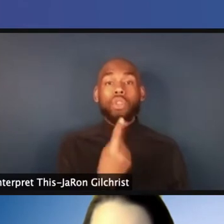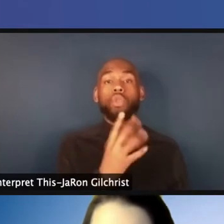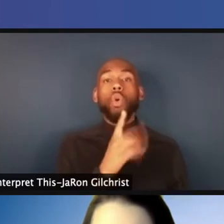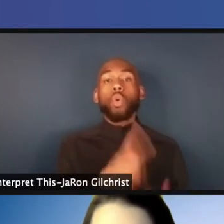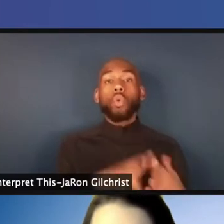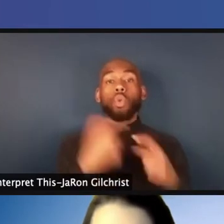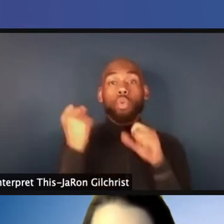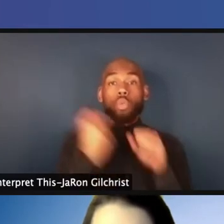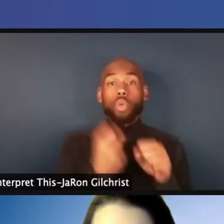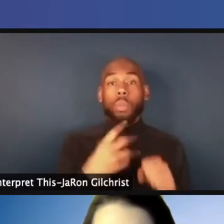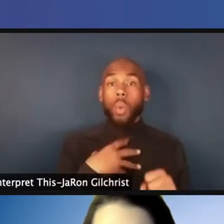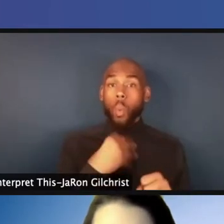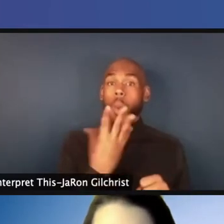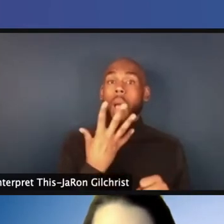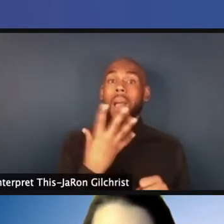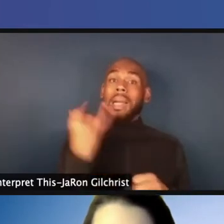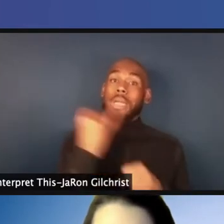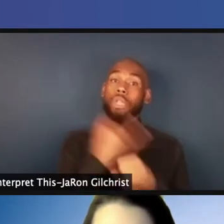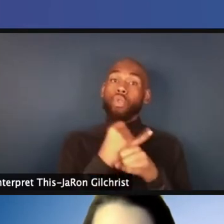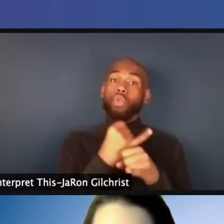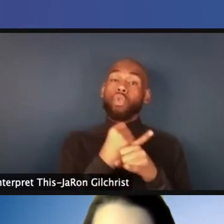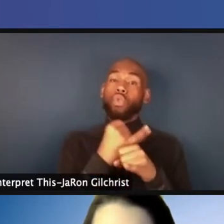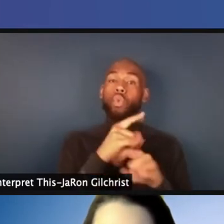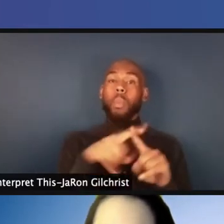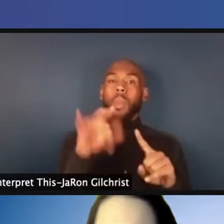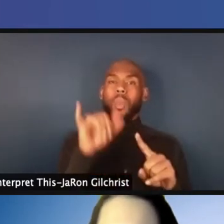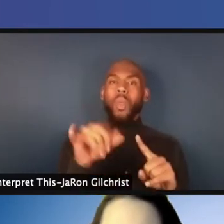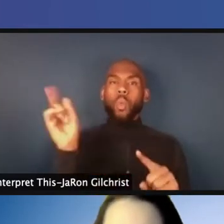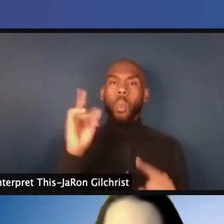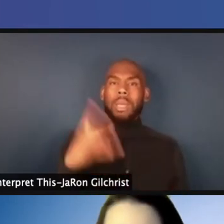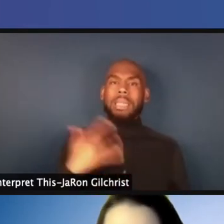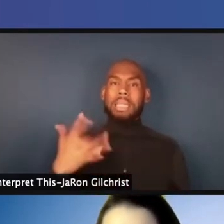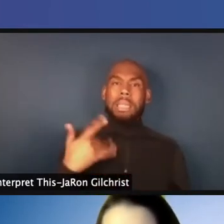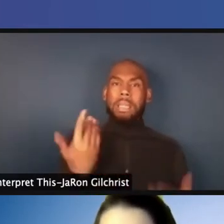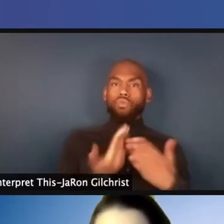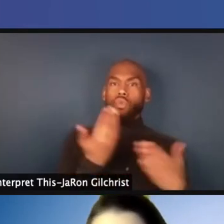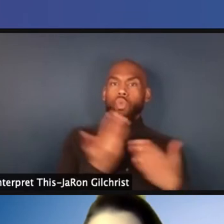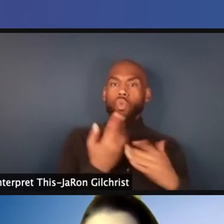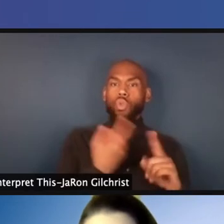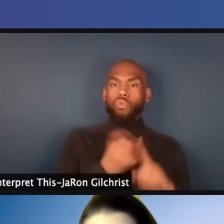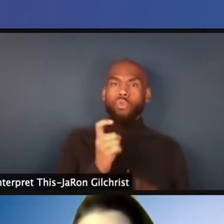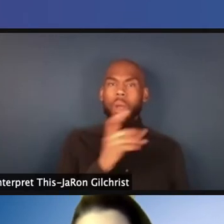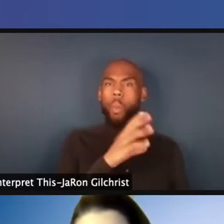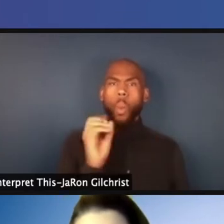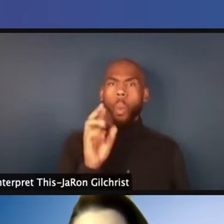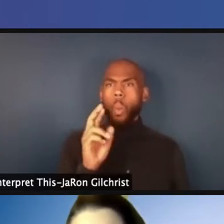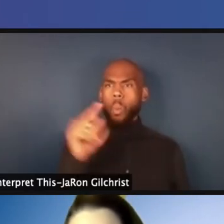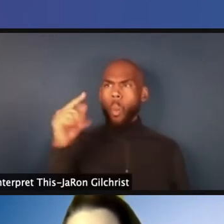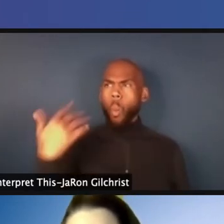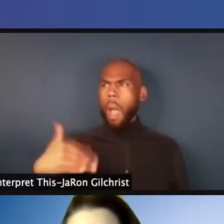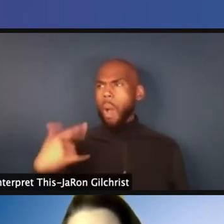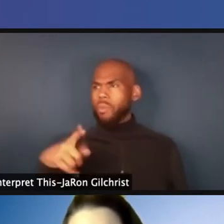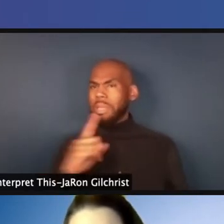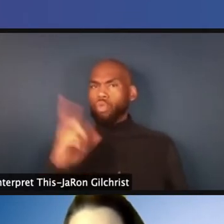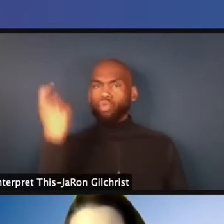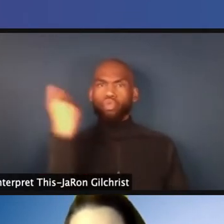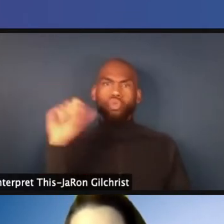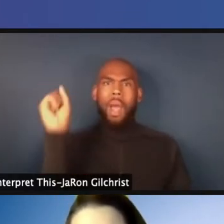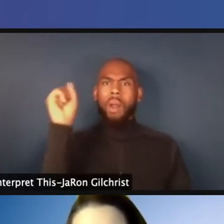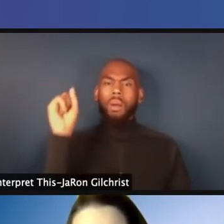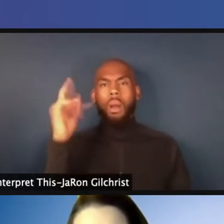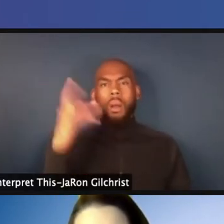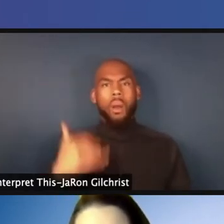institutions. But that's where the sense of newness often comes from. And that's where the, wow, this is radical, I find is often coming